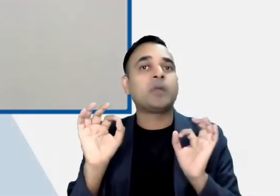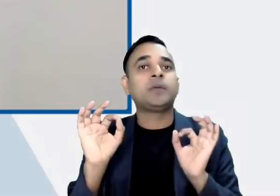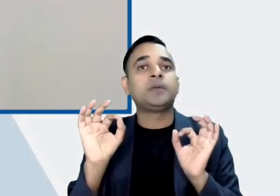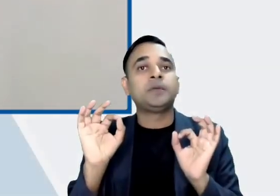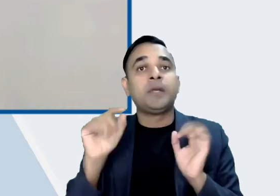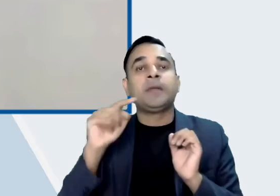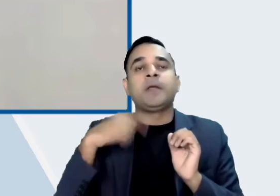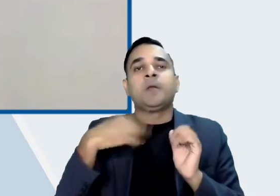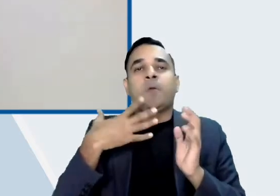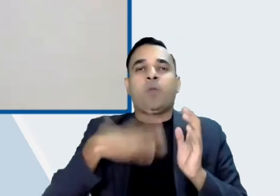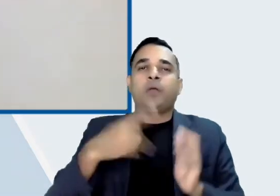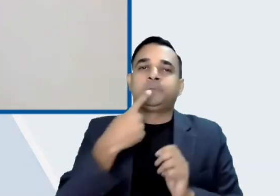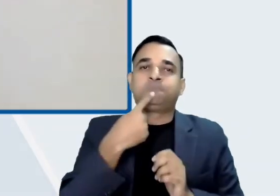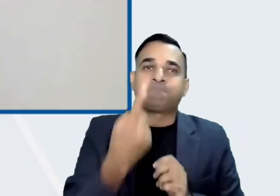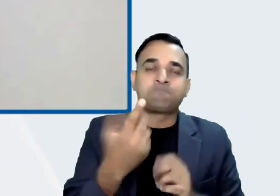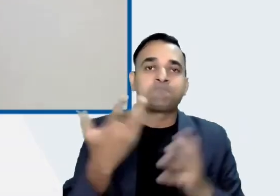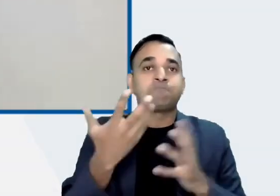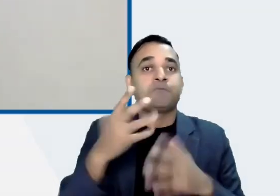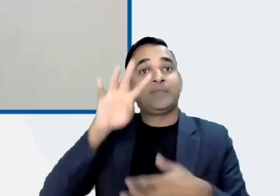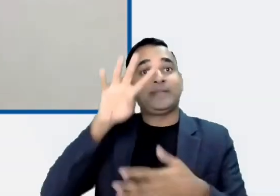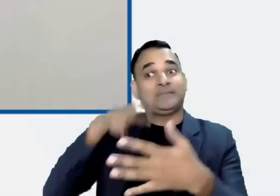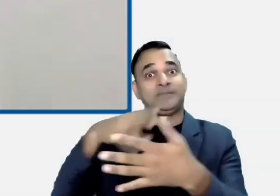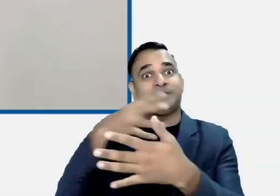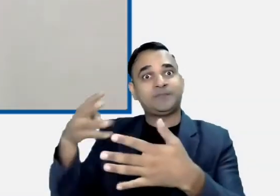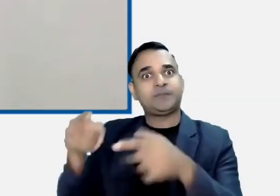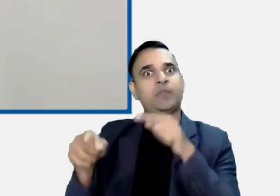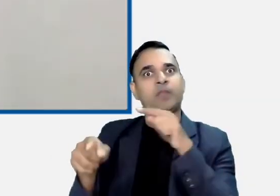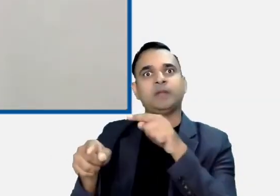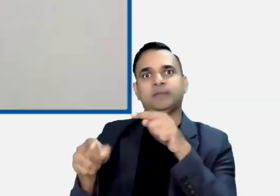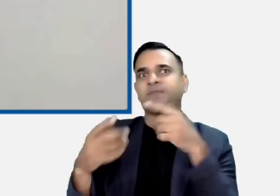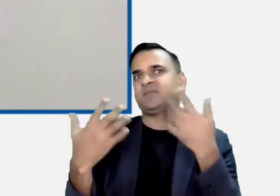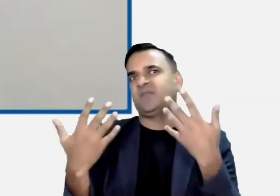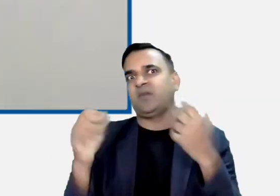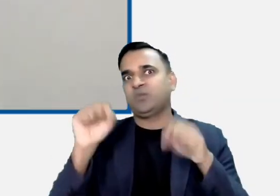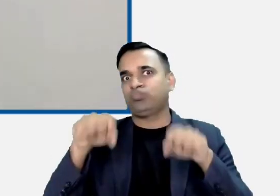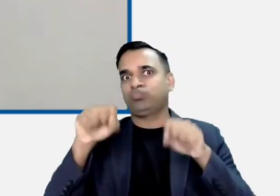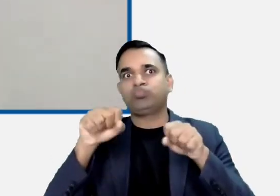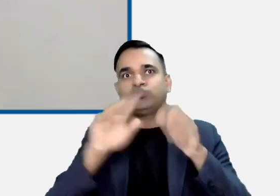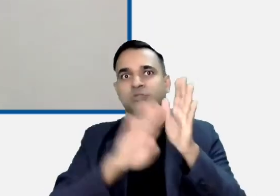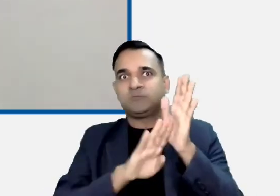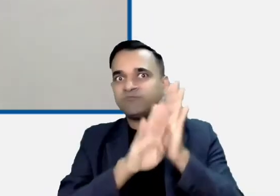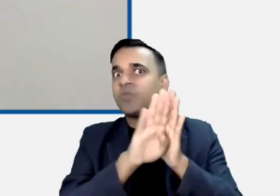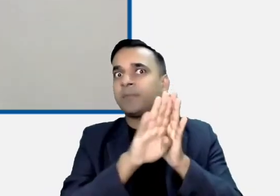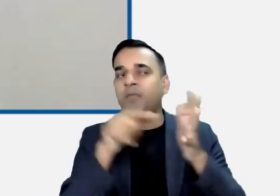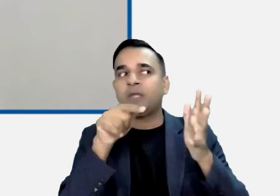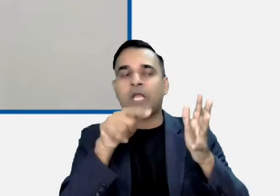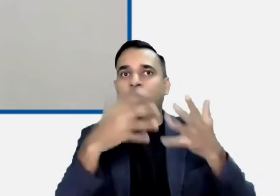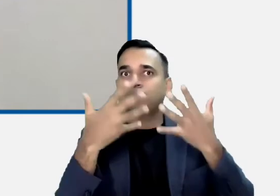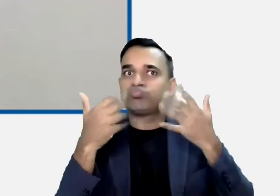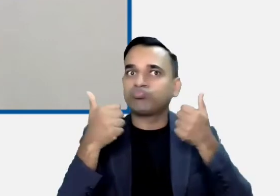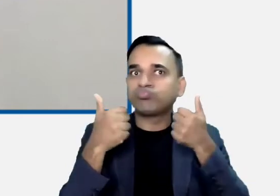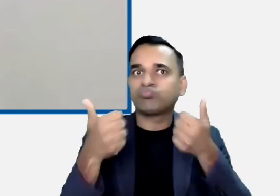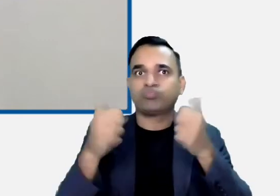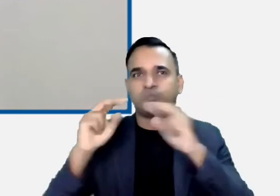good analysis of the lessons learned and the experiences that we've had in the past on this. So I think that's a key important area. I also